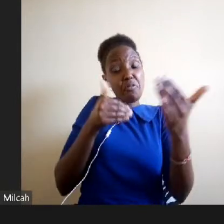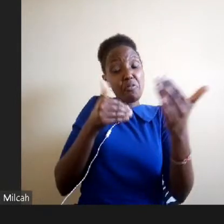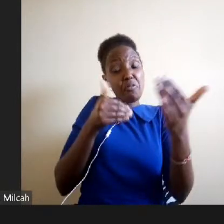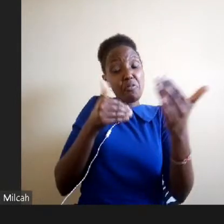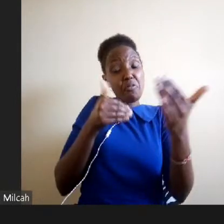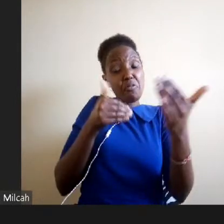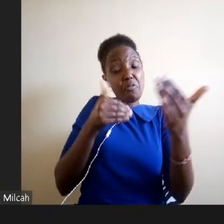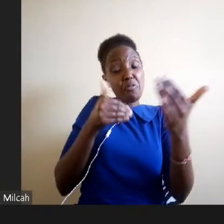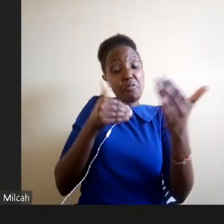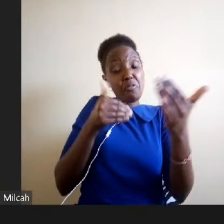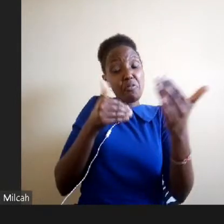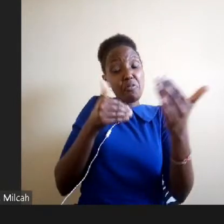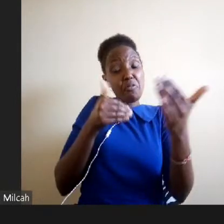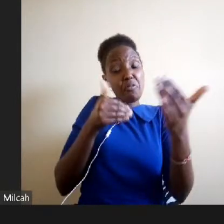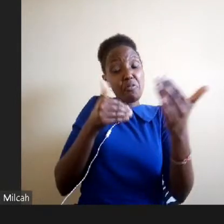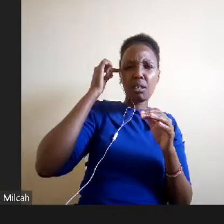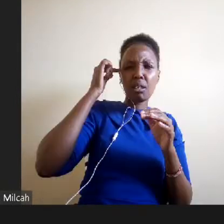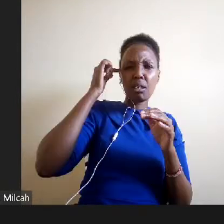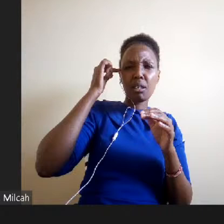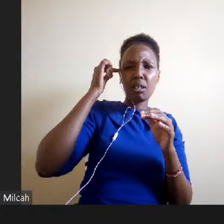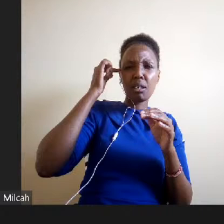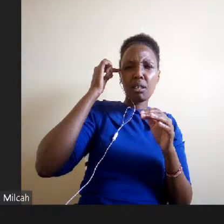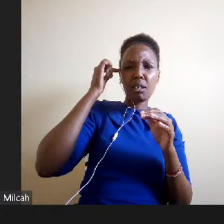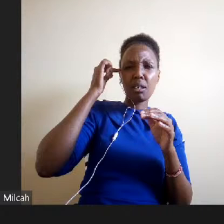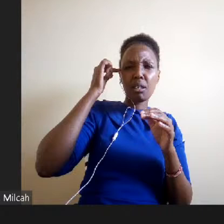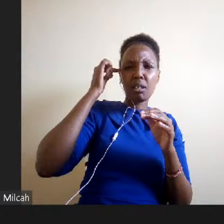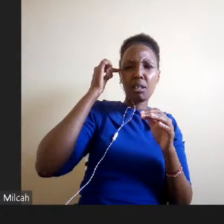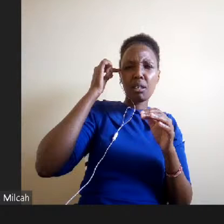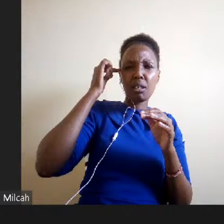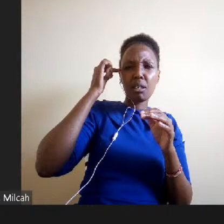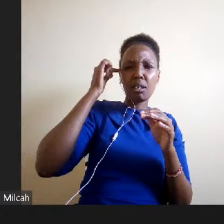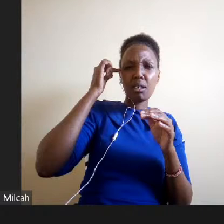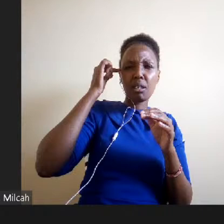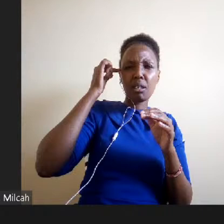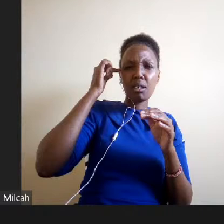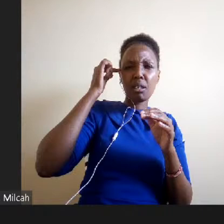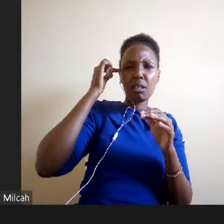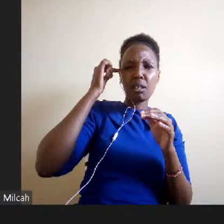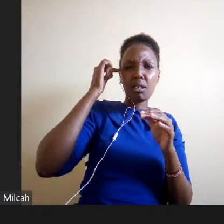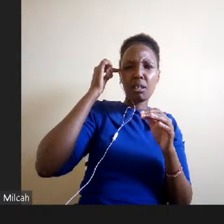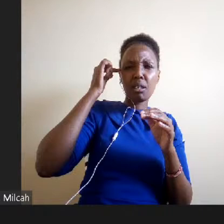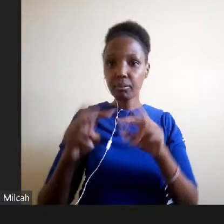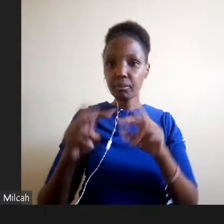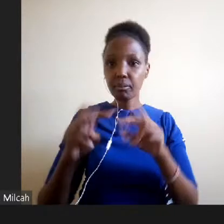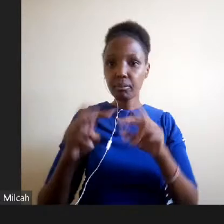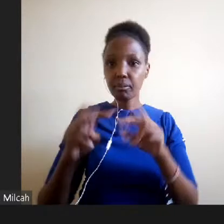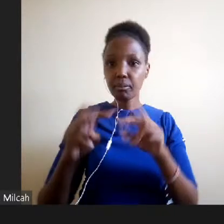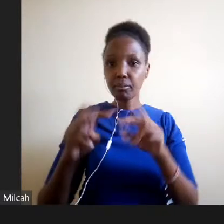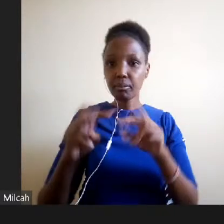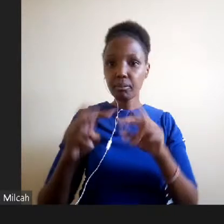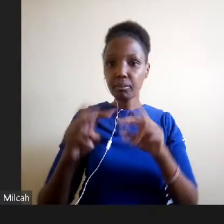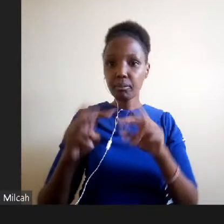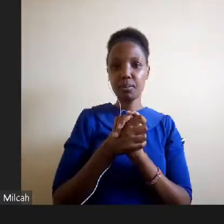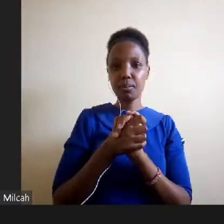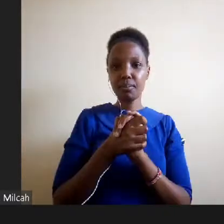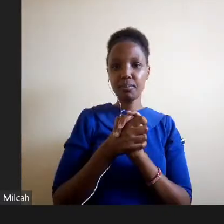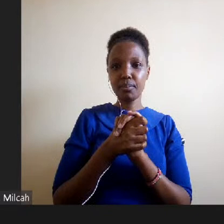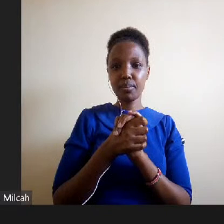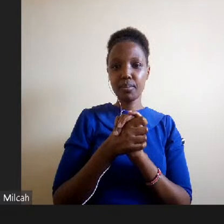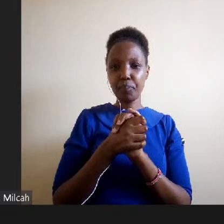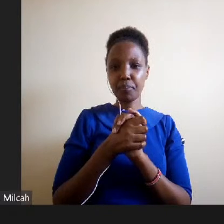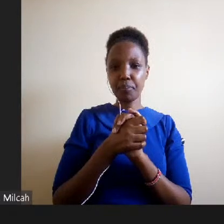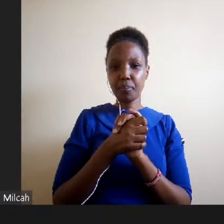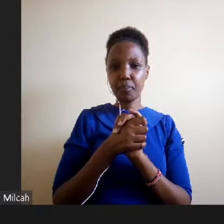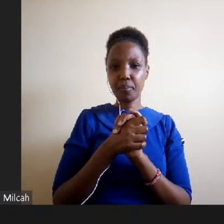of thinking. And then, if you have younger children, please, please, please supervise them. And then we are going to try and take a very,